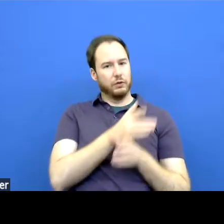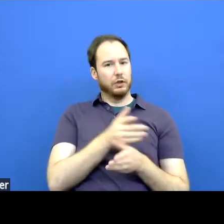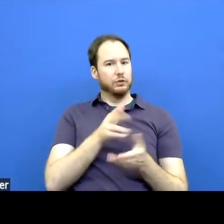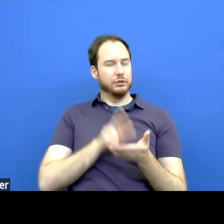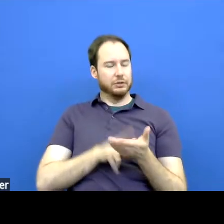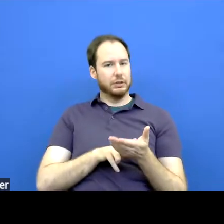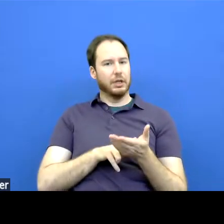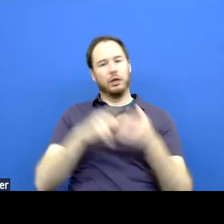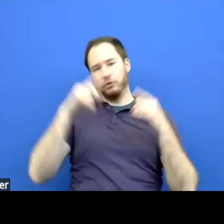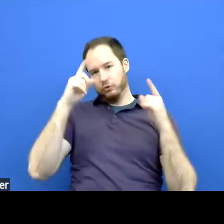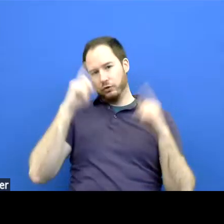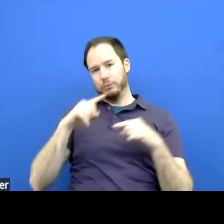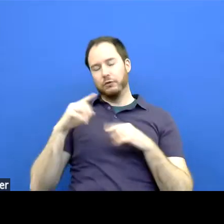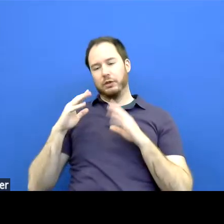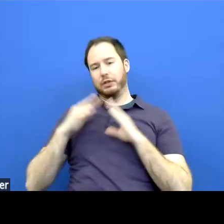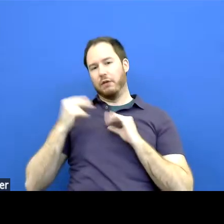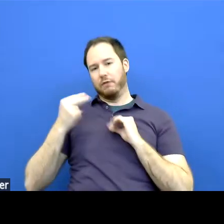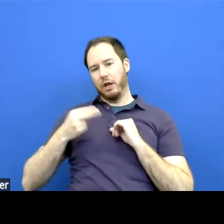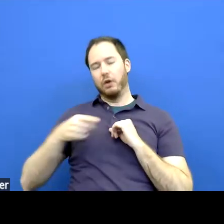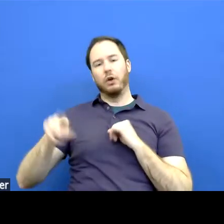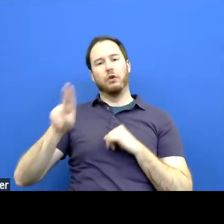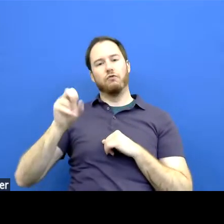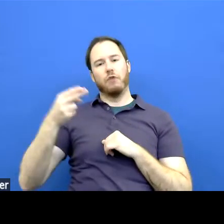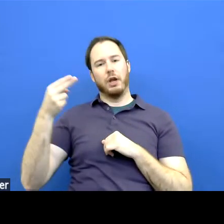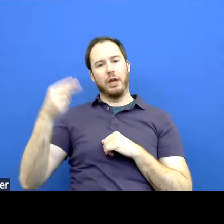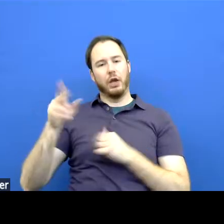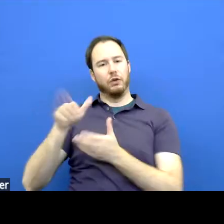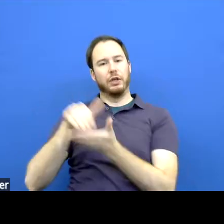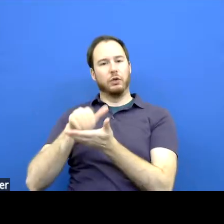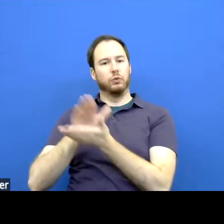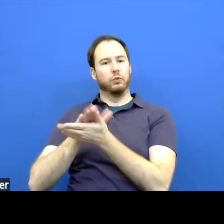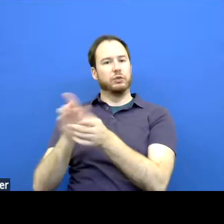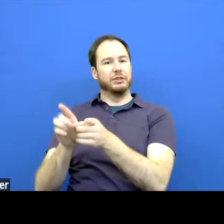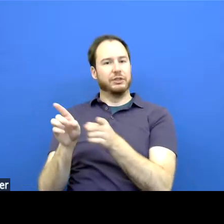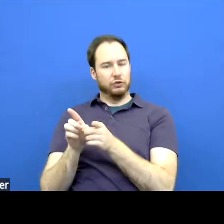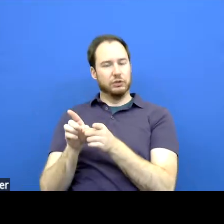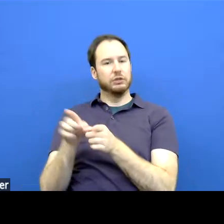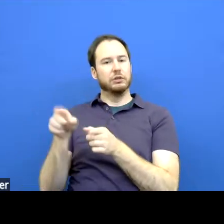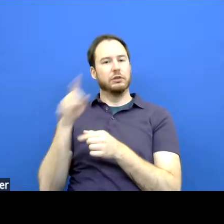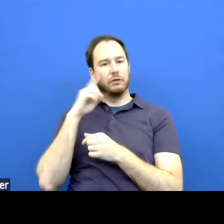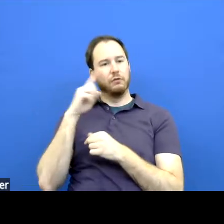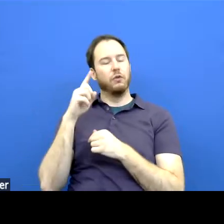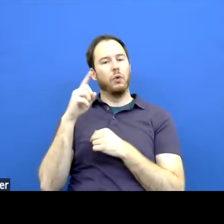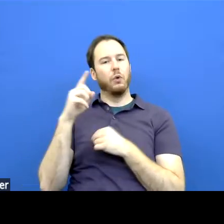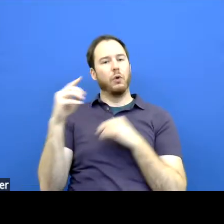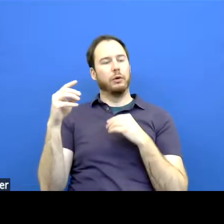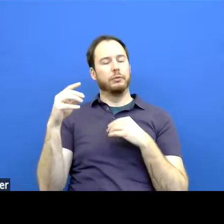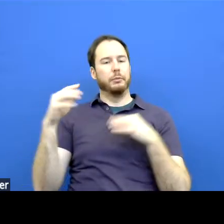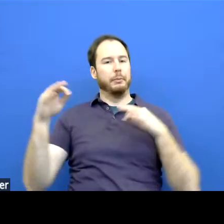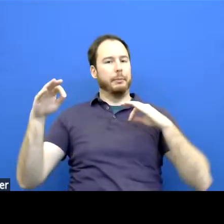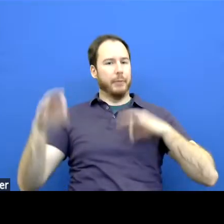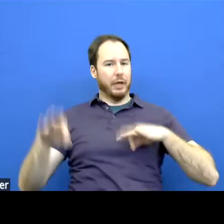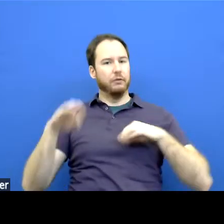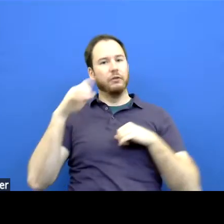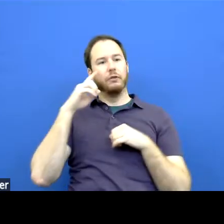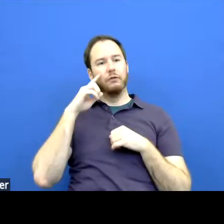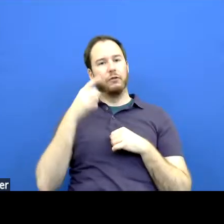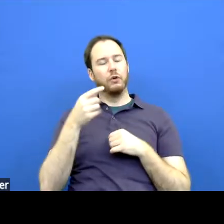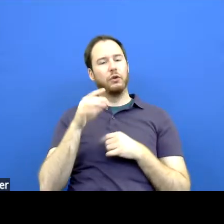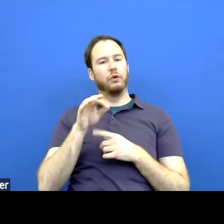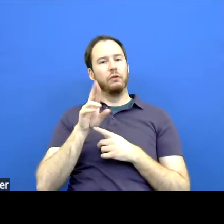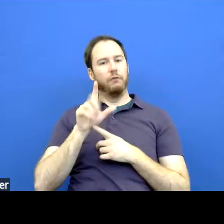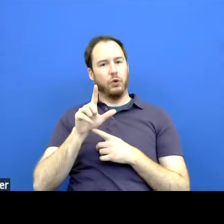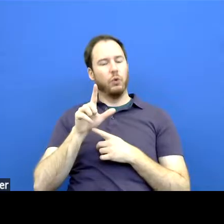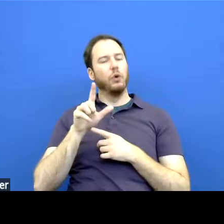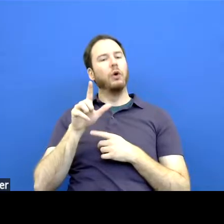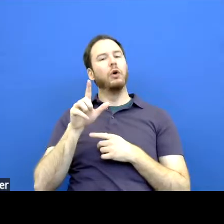an agreement between the town of Henrietta and the Rush Henrietta Central School District for mutual benefit for fuel, salt, and facility